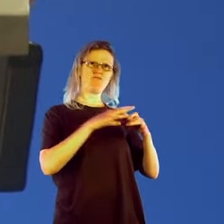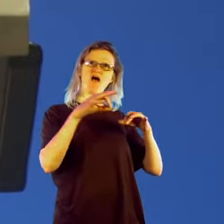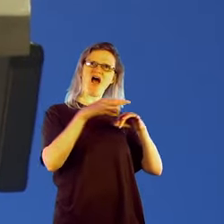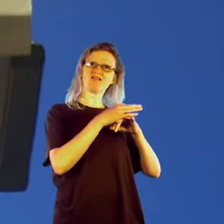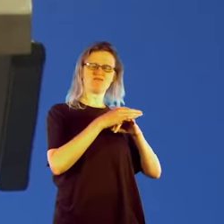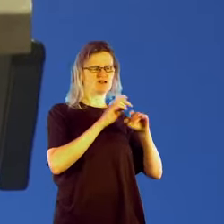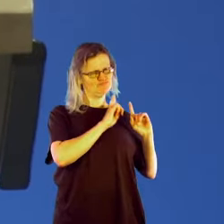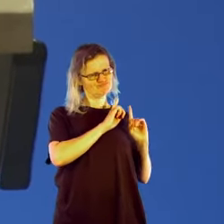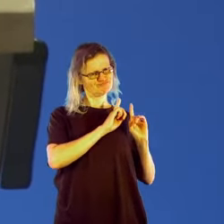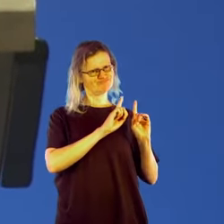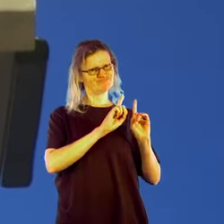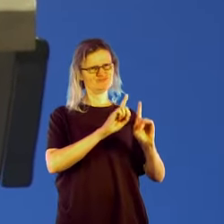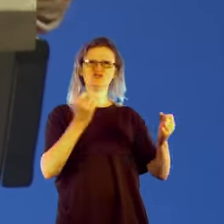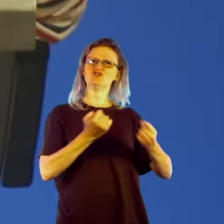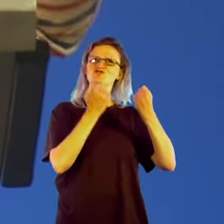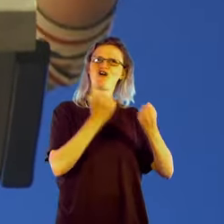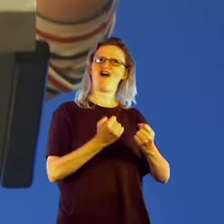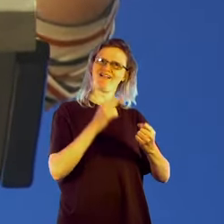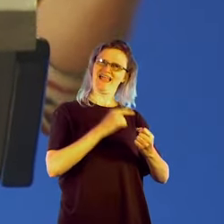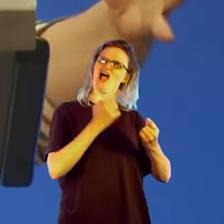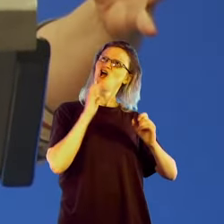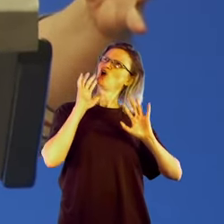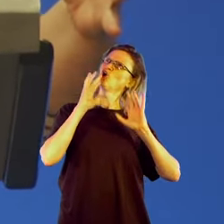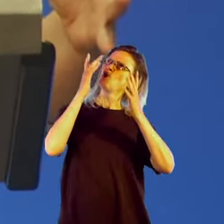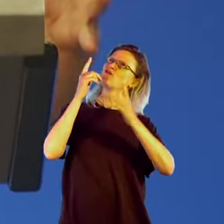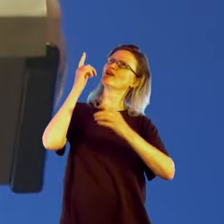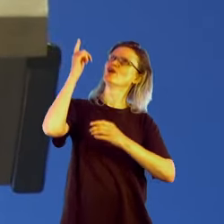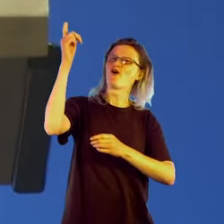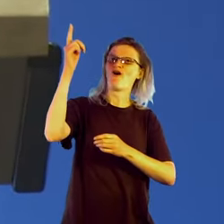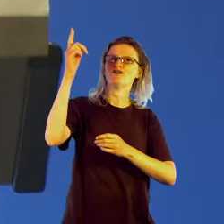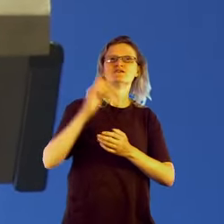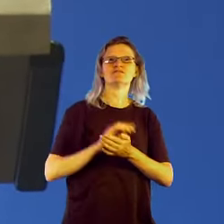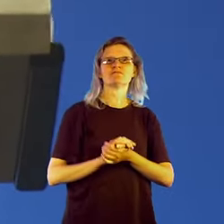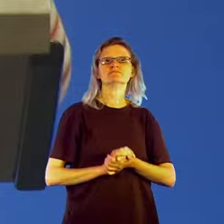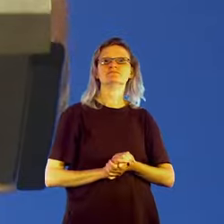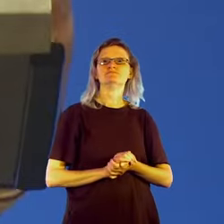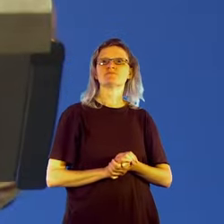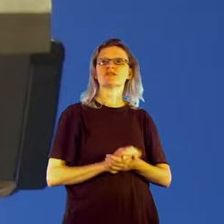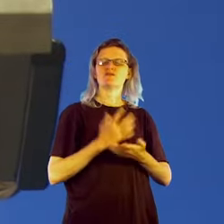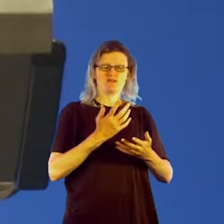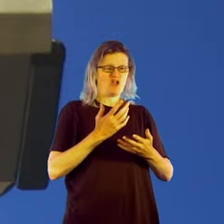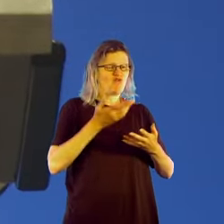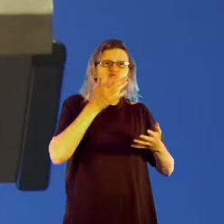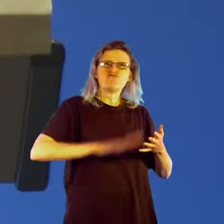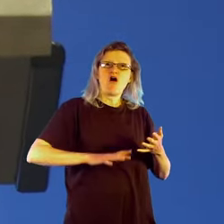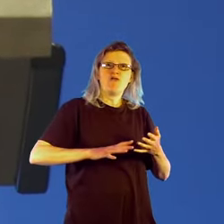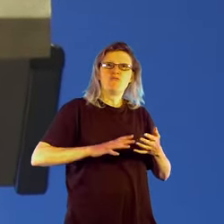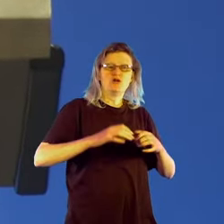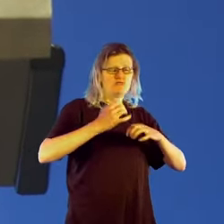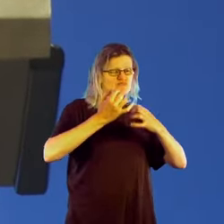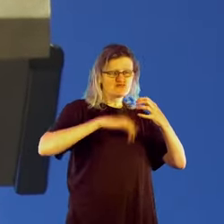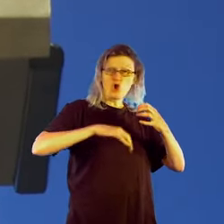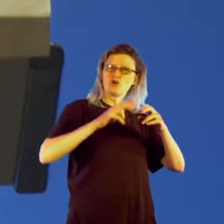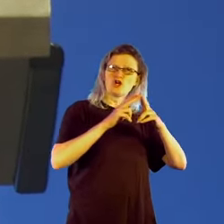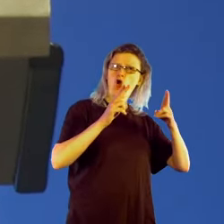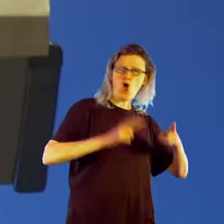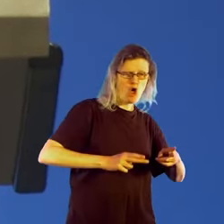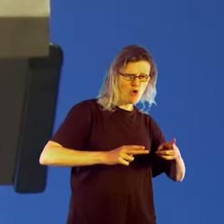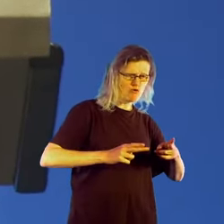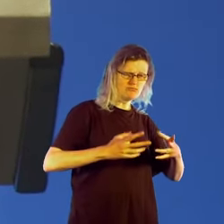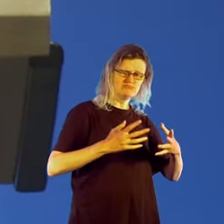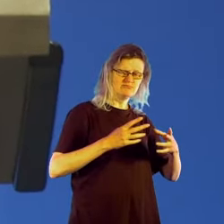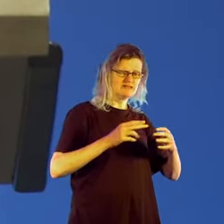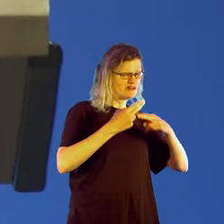worst place, can't it, for seeing dysfunctional relationships. But to be able to come out of that situation and honour God